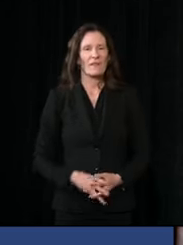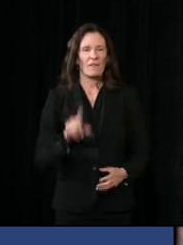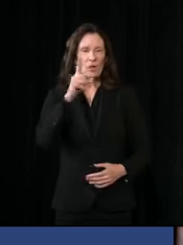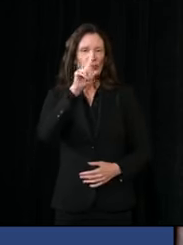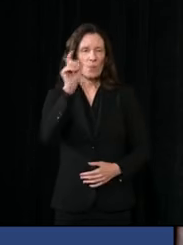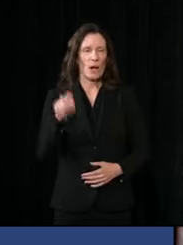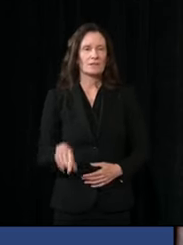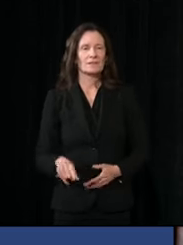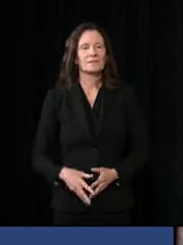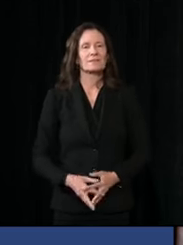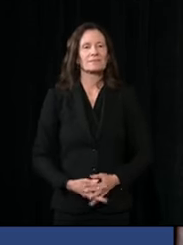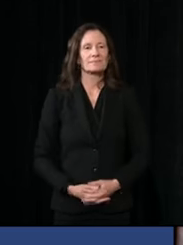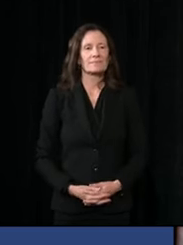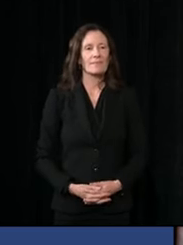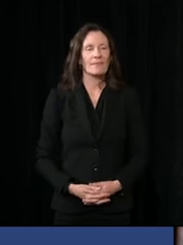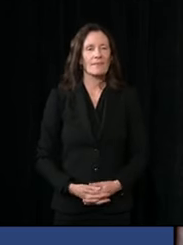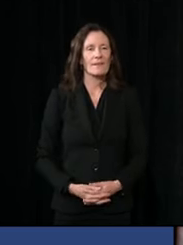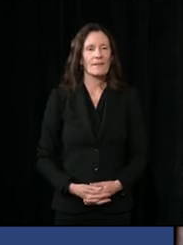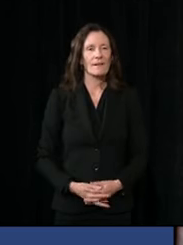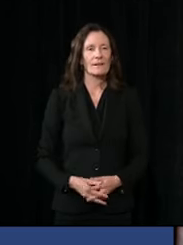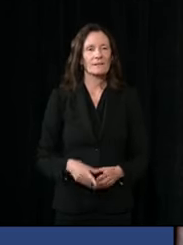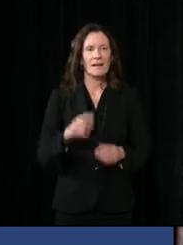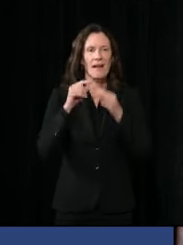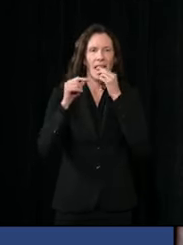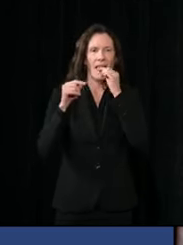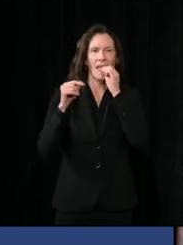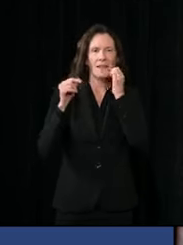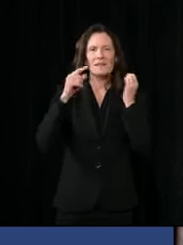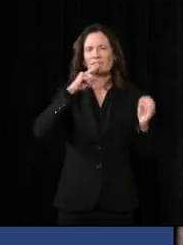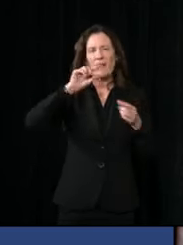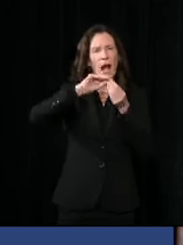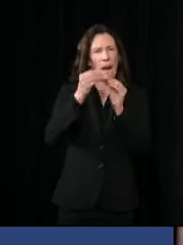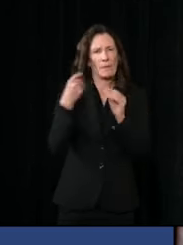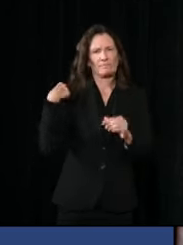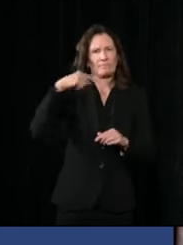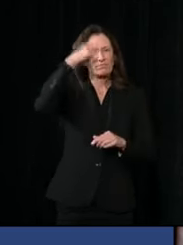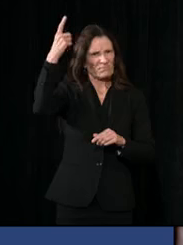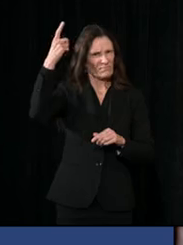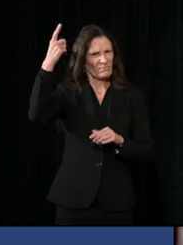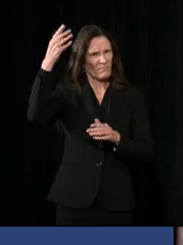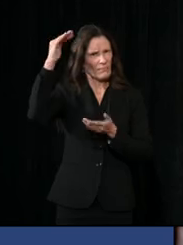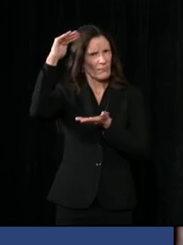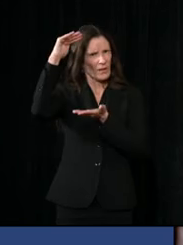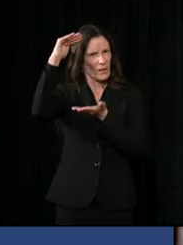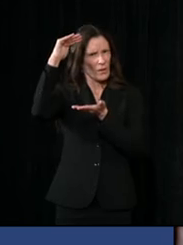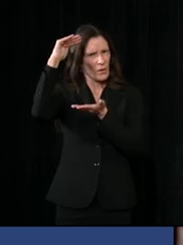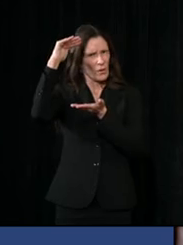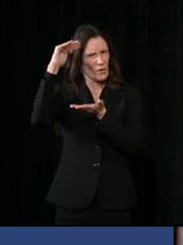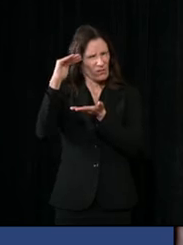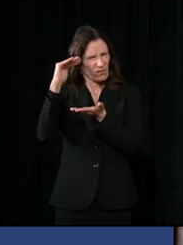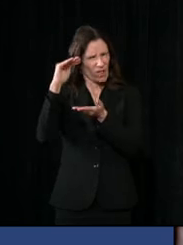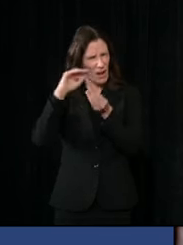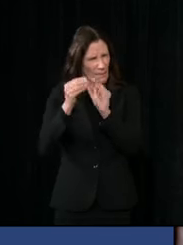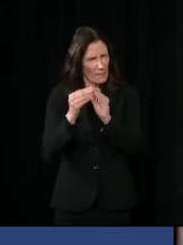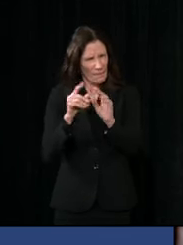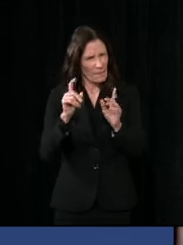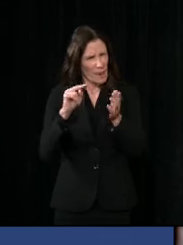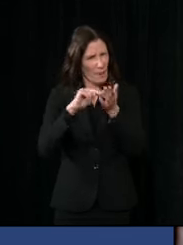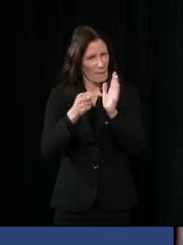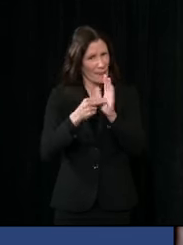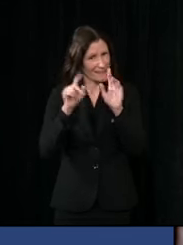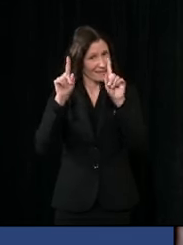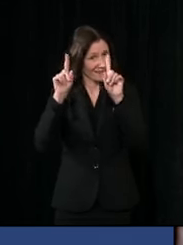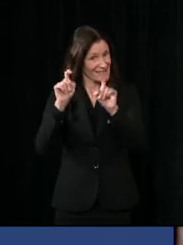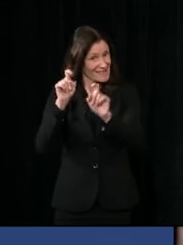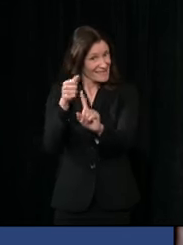cases reported last week is down, but aren't fewer tests being reported as well, and aren't a greater percentage of